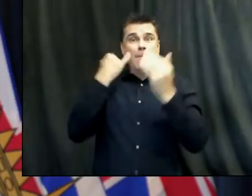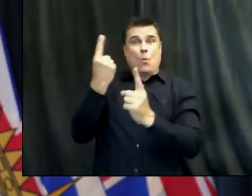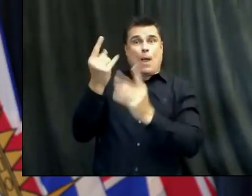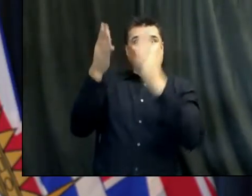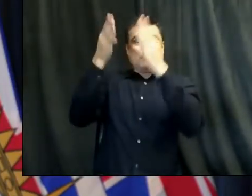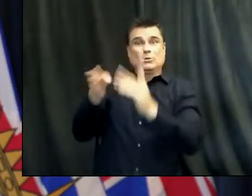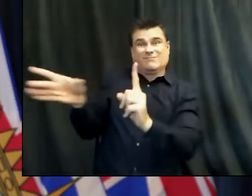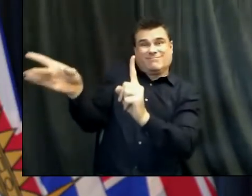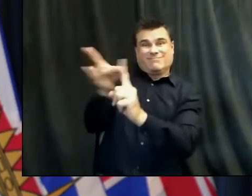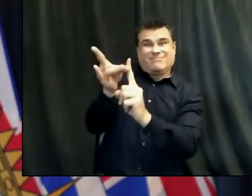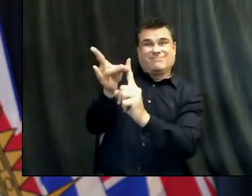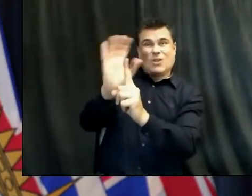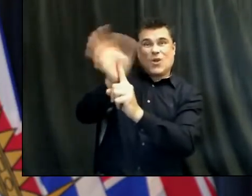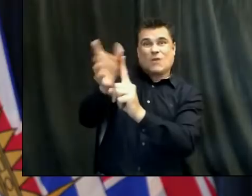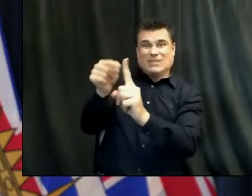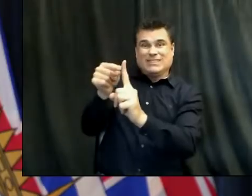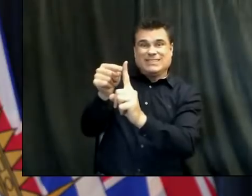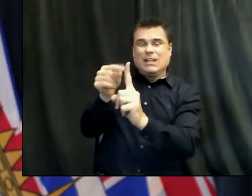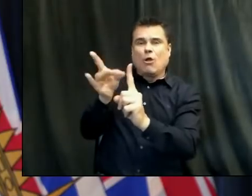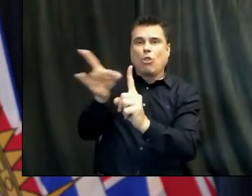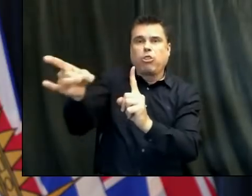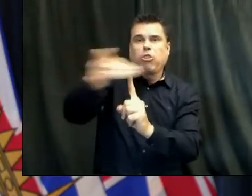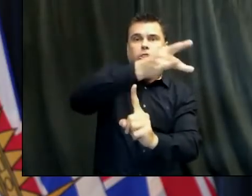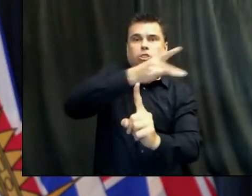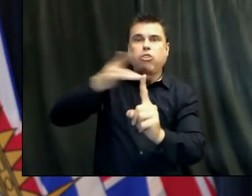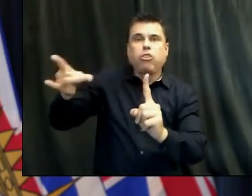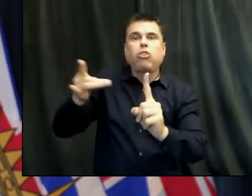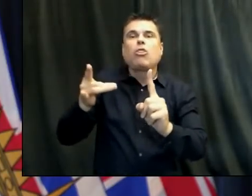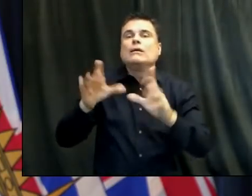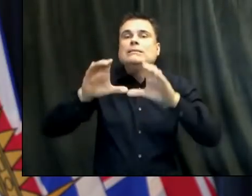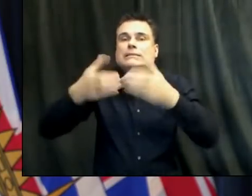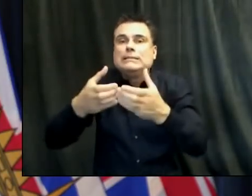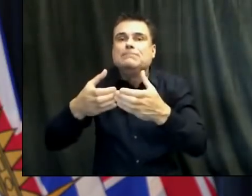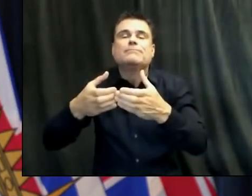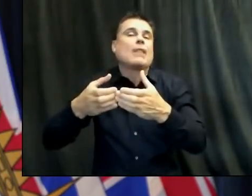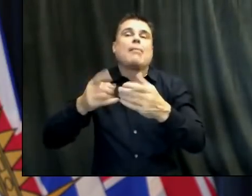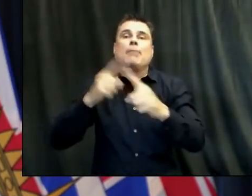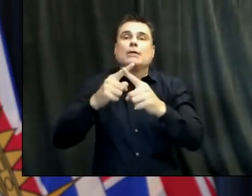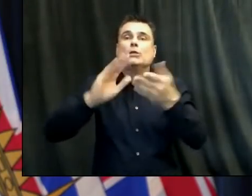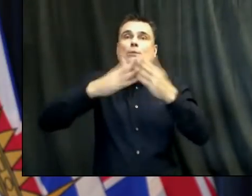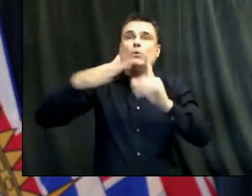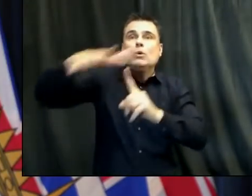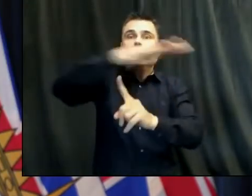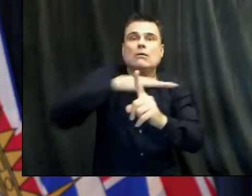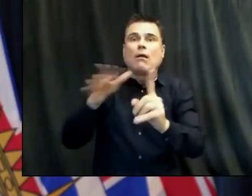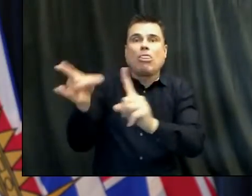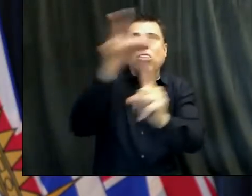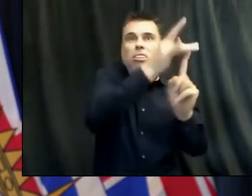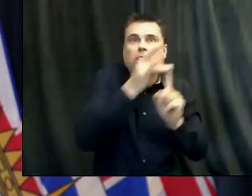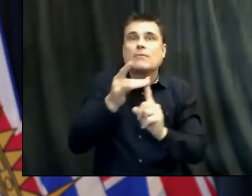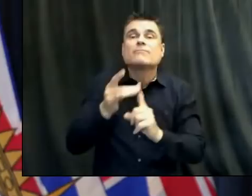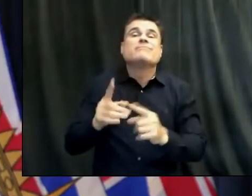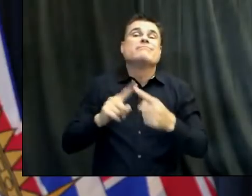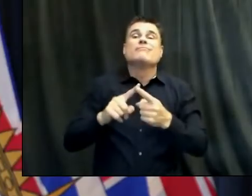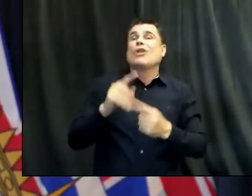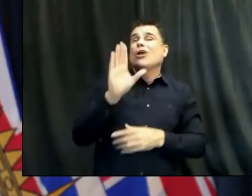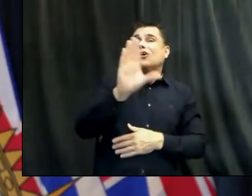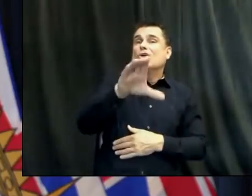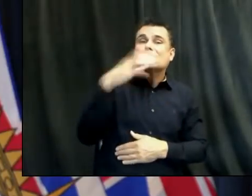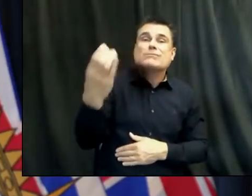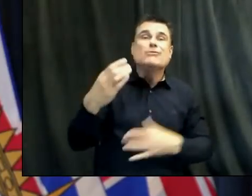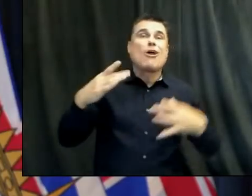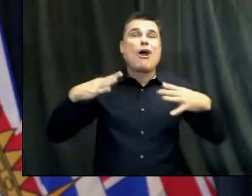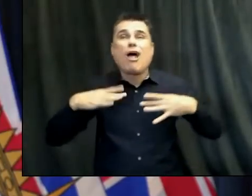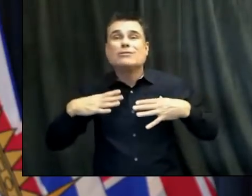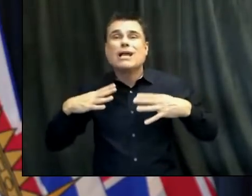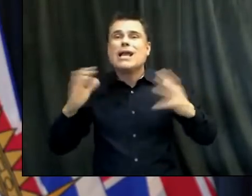community. And so we know that Christmas and holiday events are also important to people, and many of them are physically distanced and outdoors. And so I